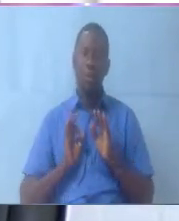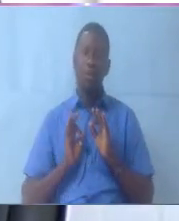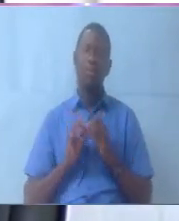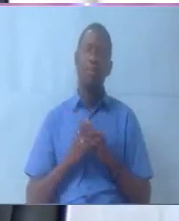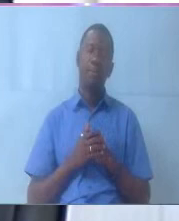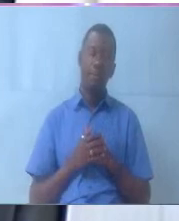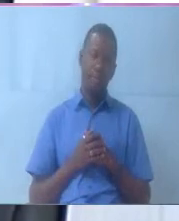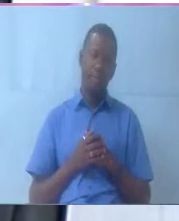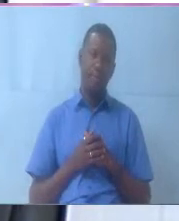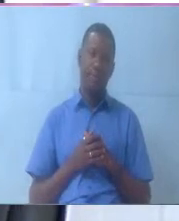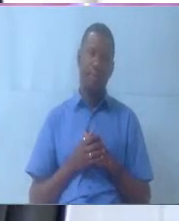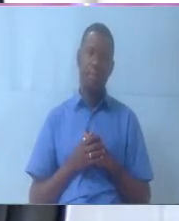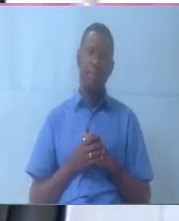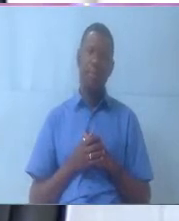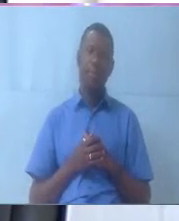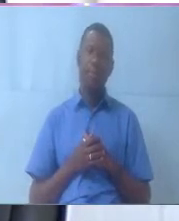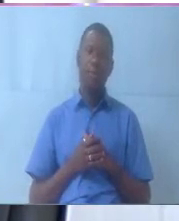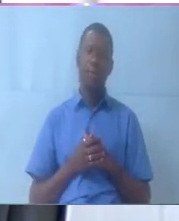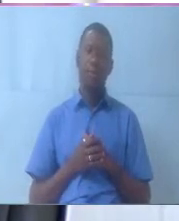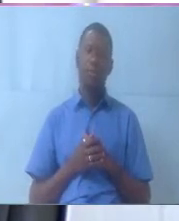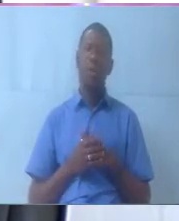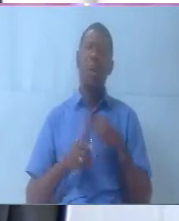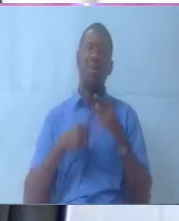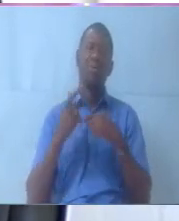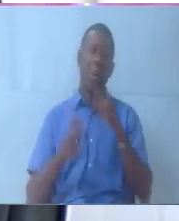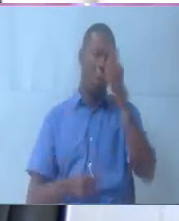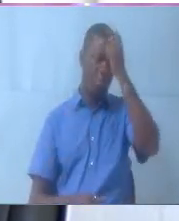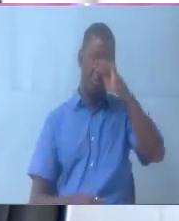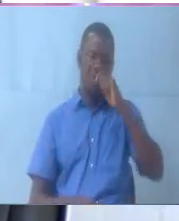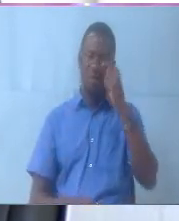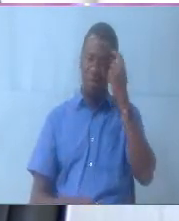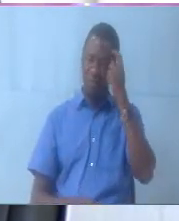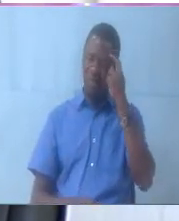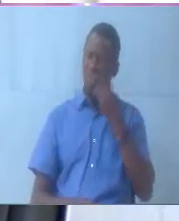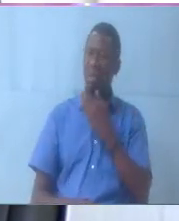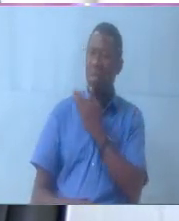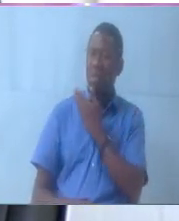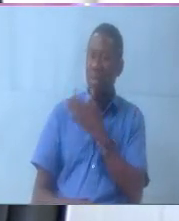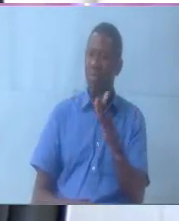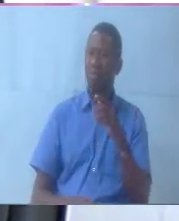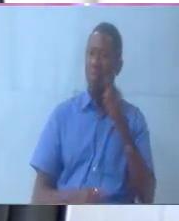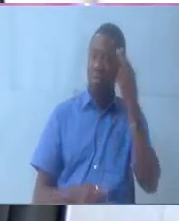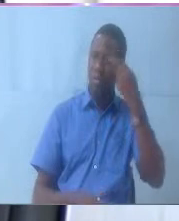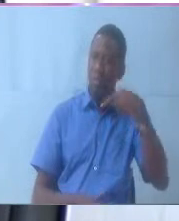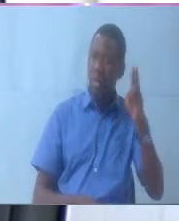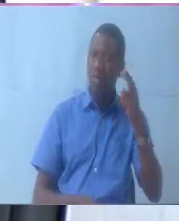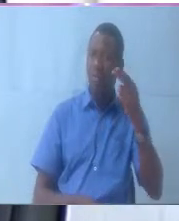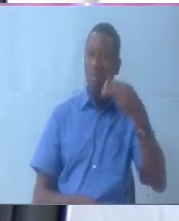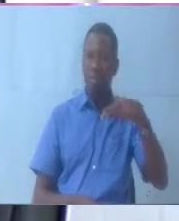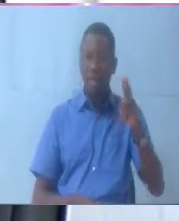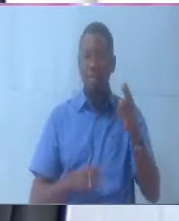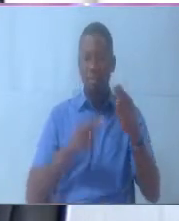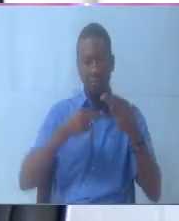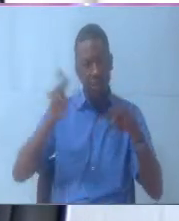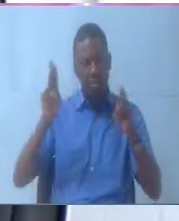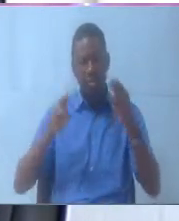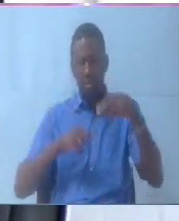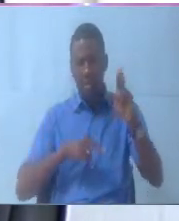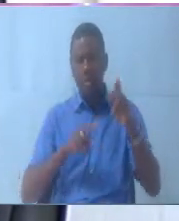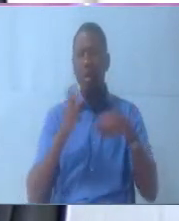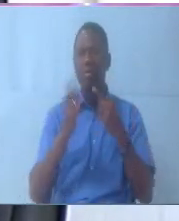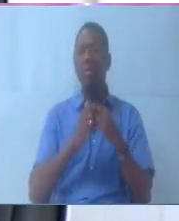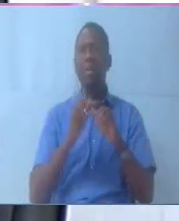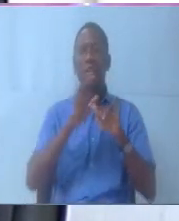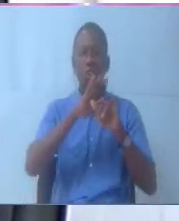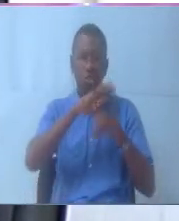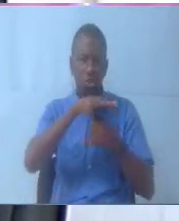well, they decided to leave one after the other. bitu italu boyta killing bola nyo koto jele kata The junior officers came and told me, I